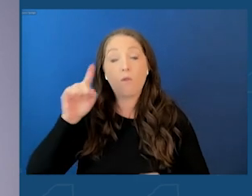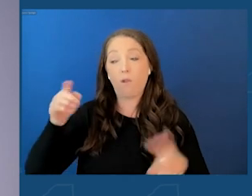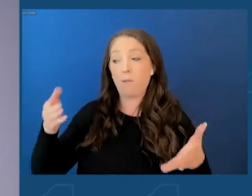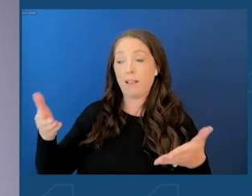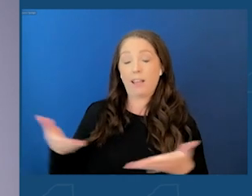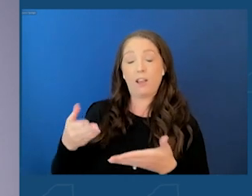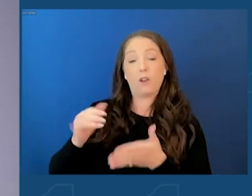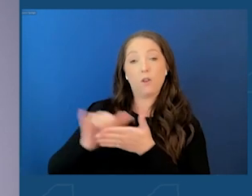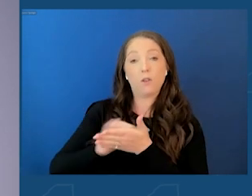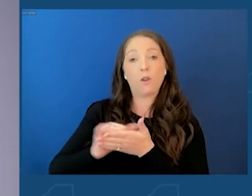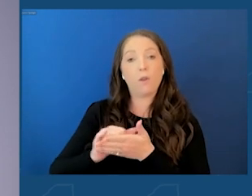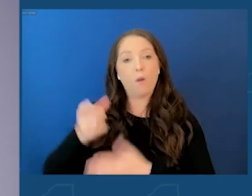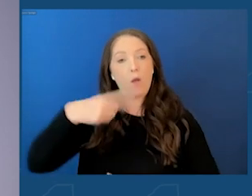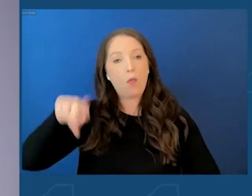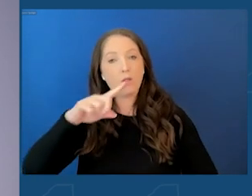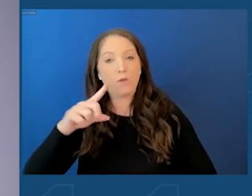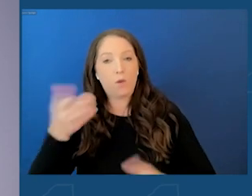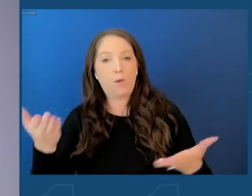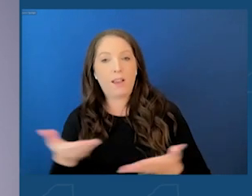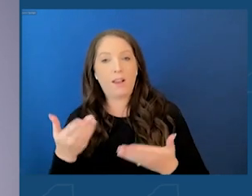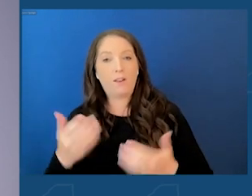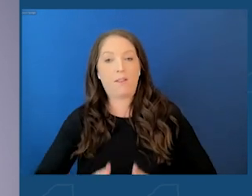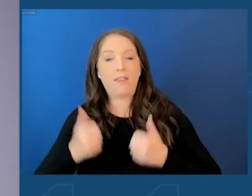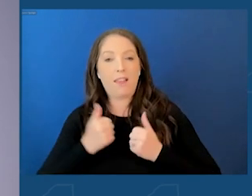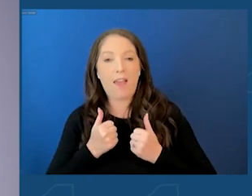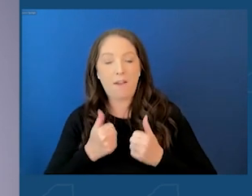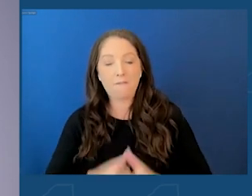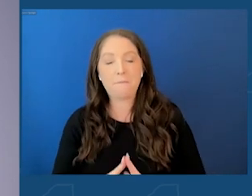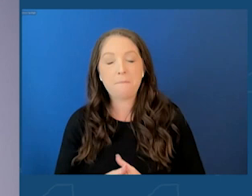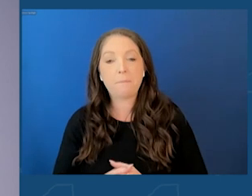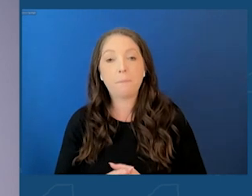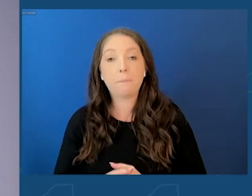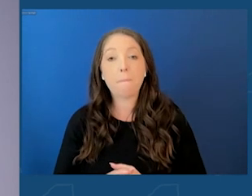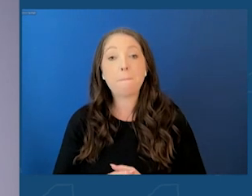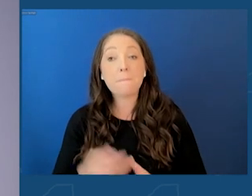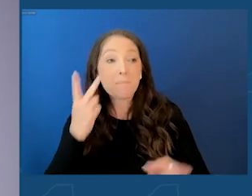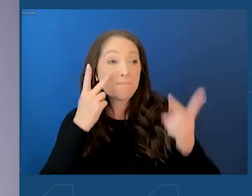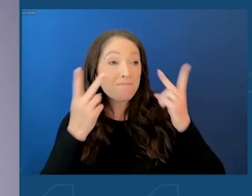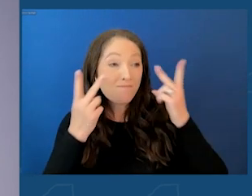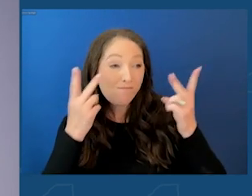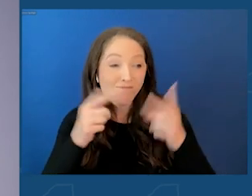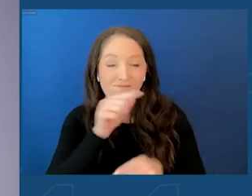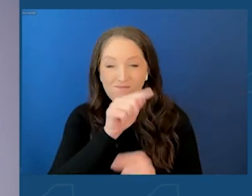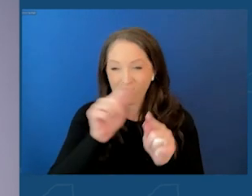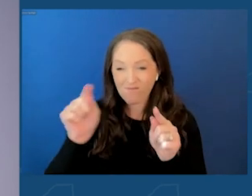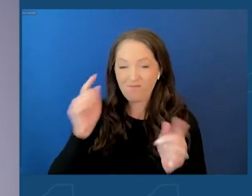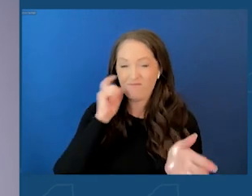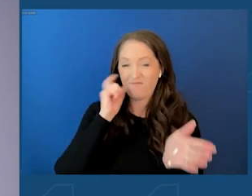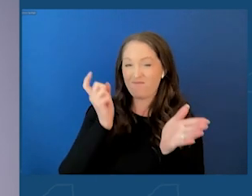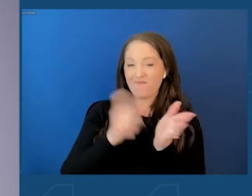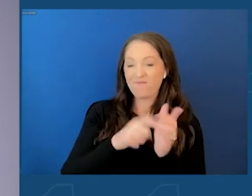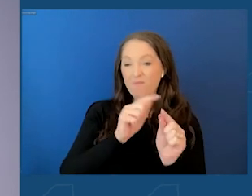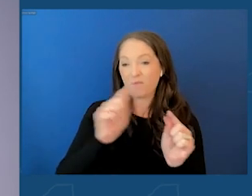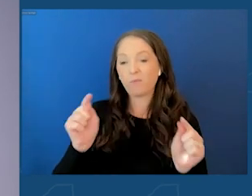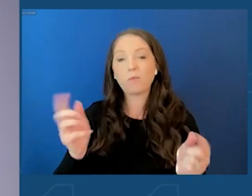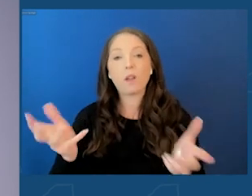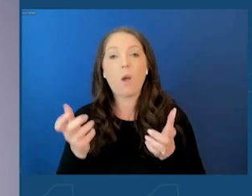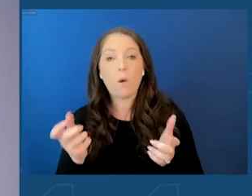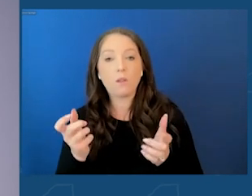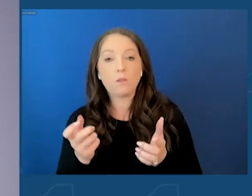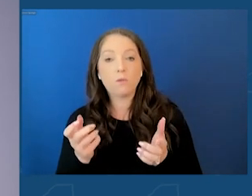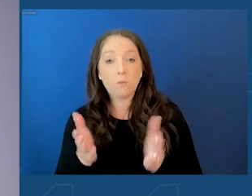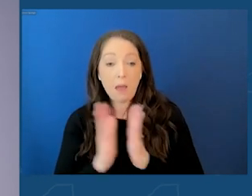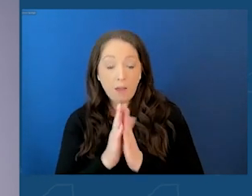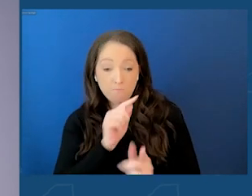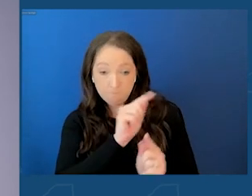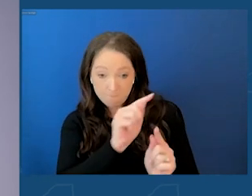live stream. And I see a number of familiar faces, particularly in the front row, so I'd like to take a moment and just ask those of